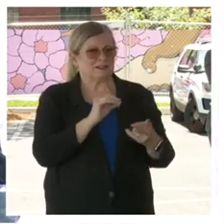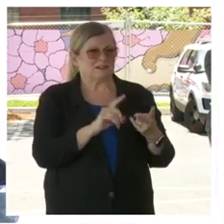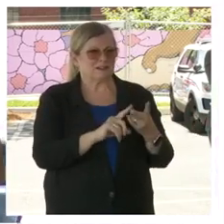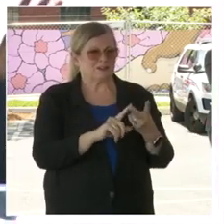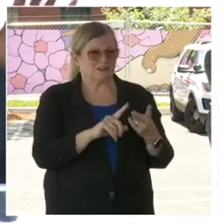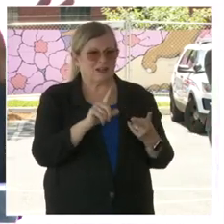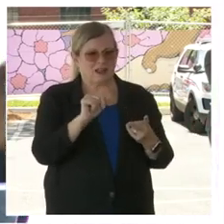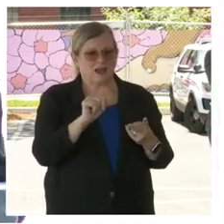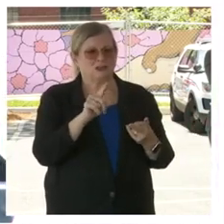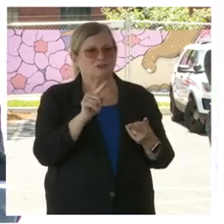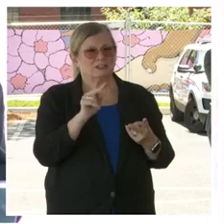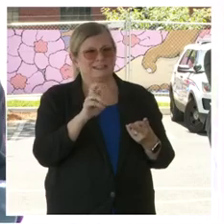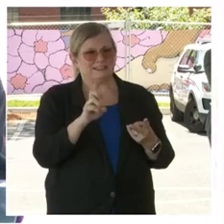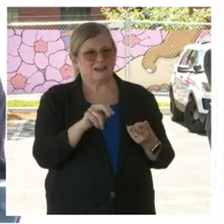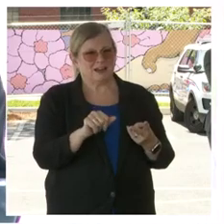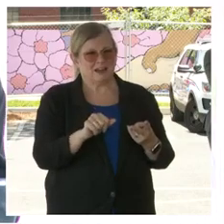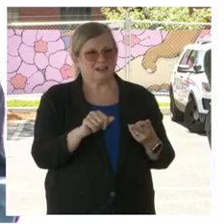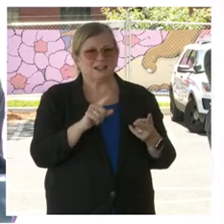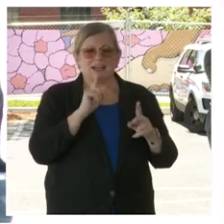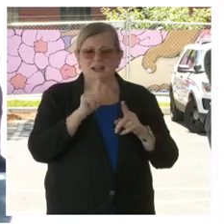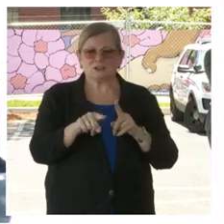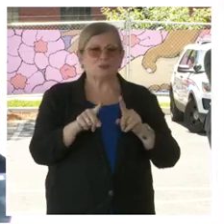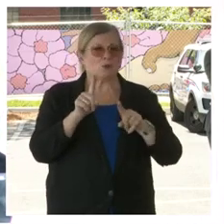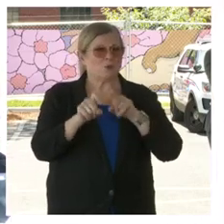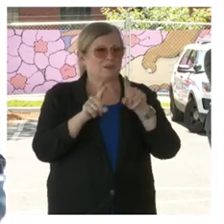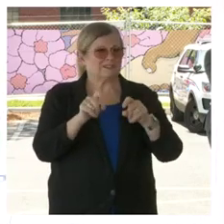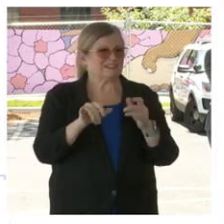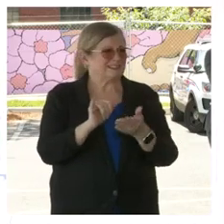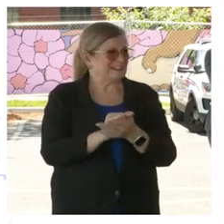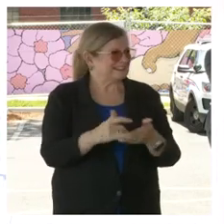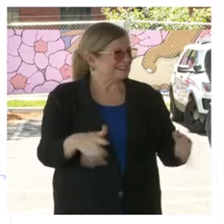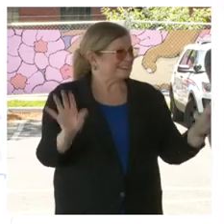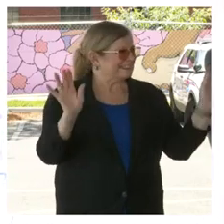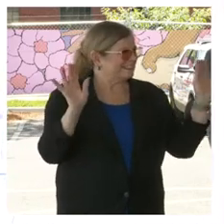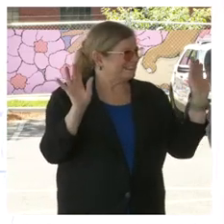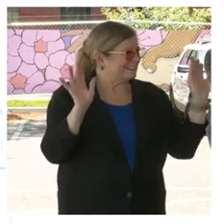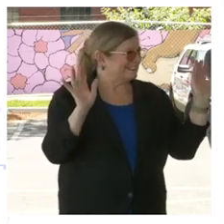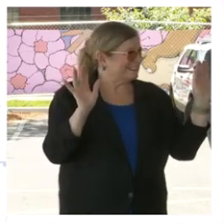some questions. That is it.